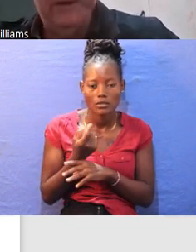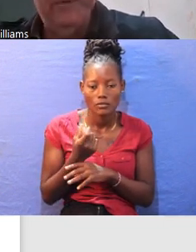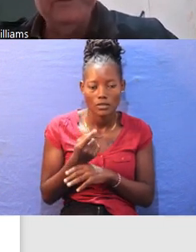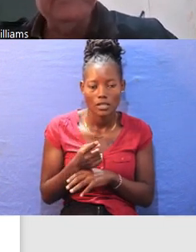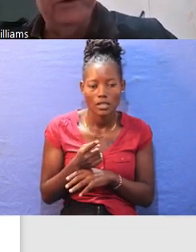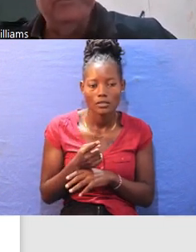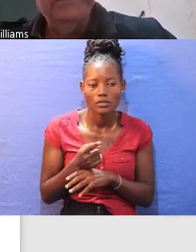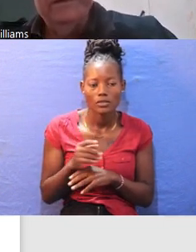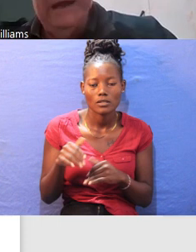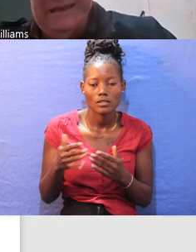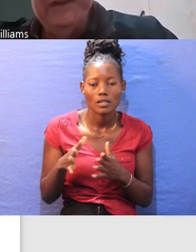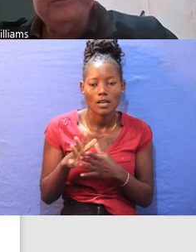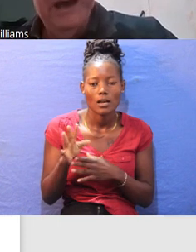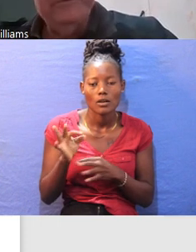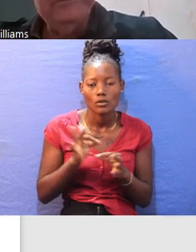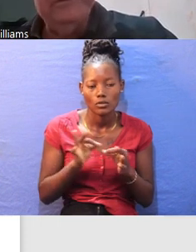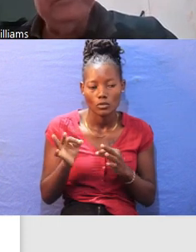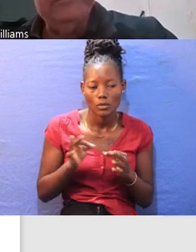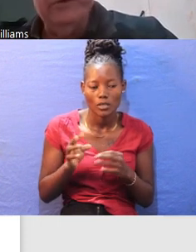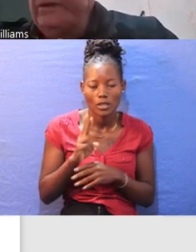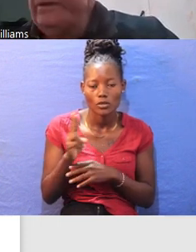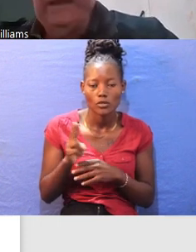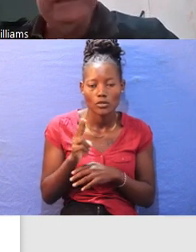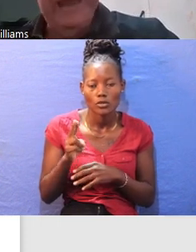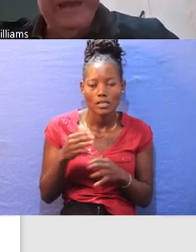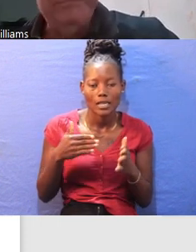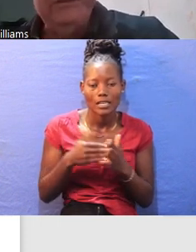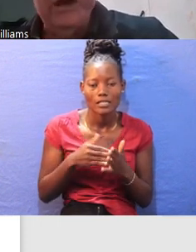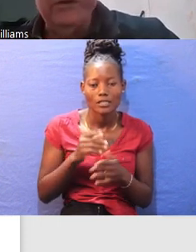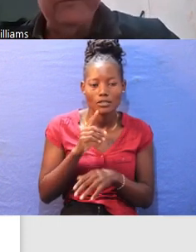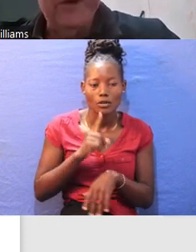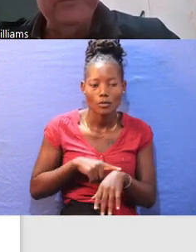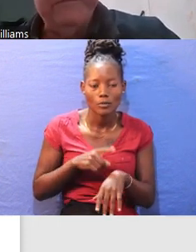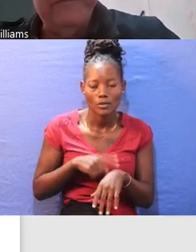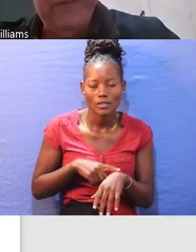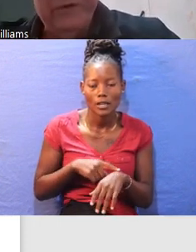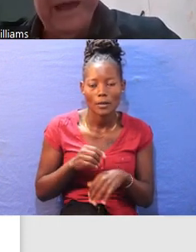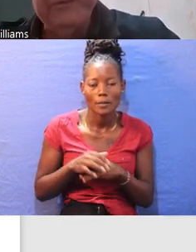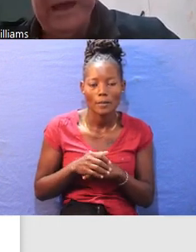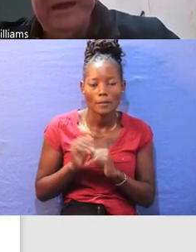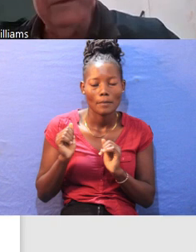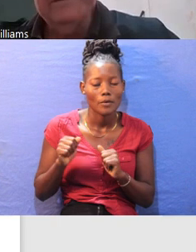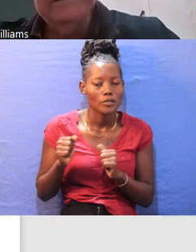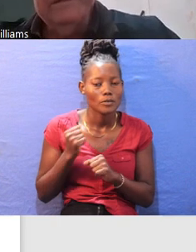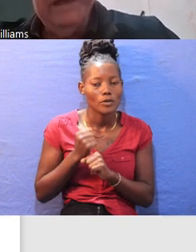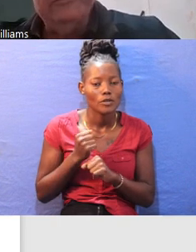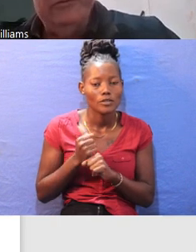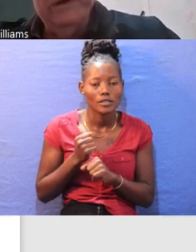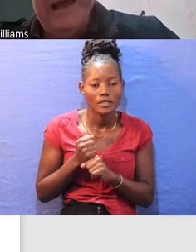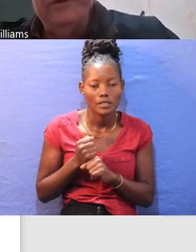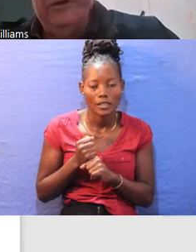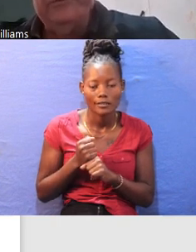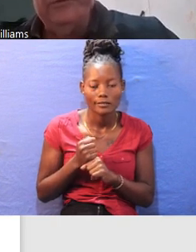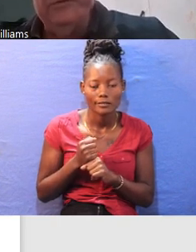just a stopwatch. So a laser timer is good. It can be done on the phone. They've got phone apps now that